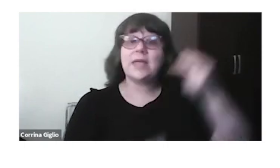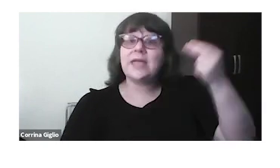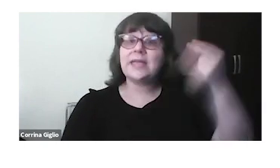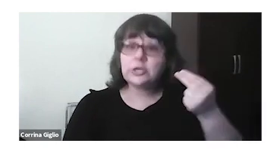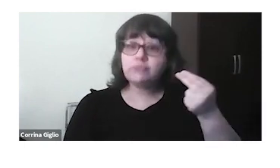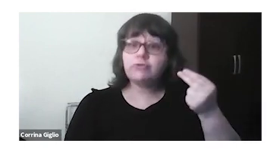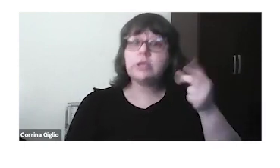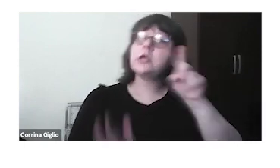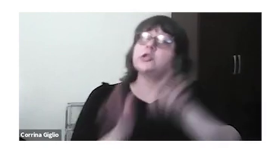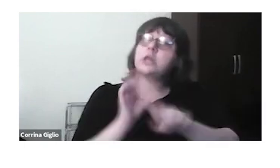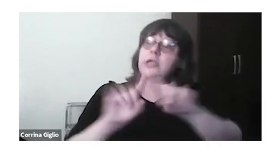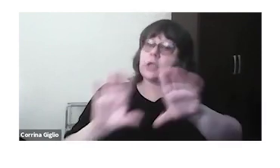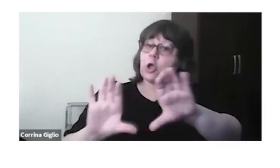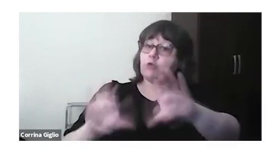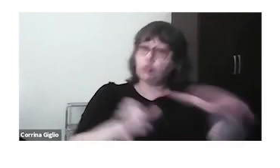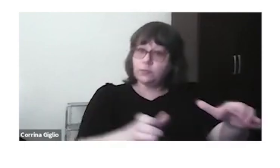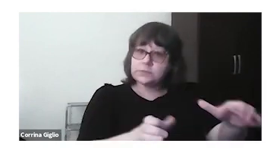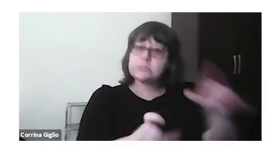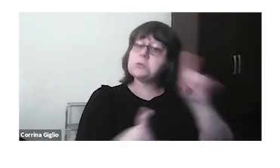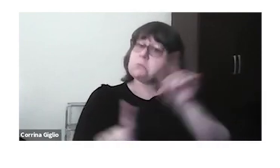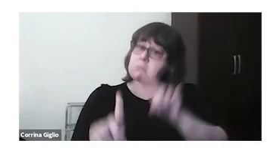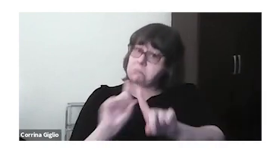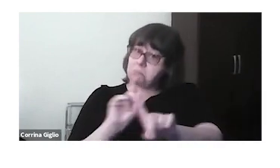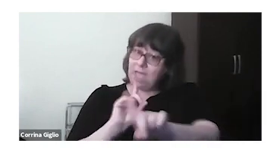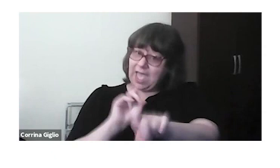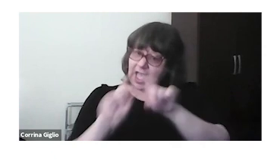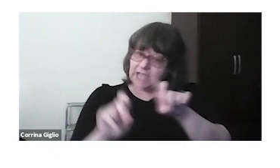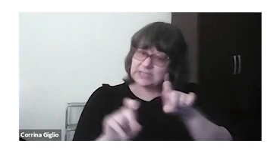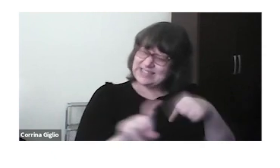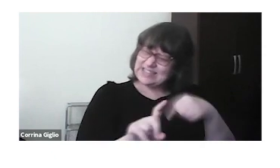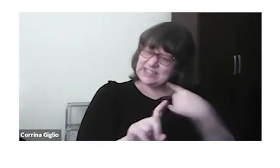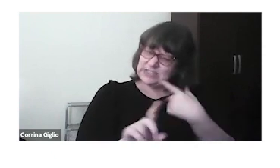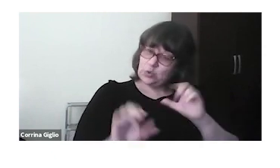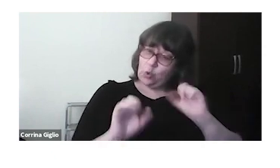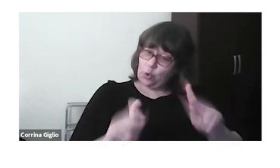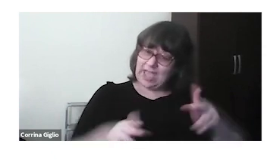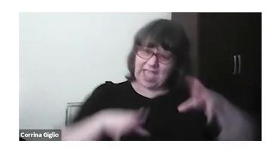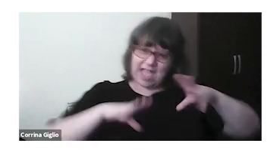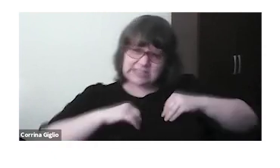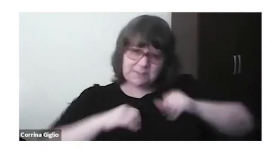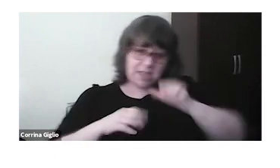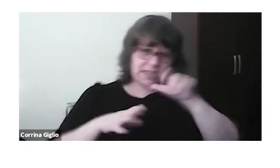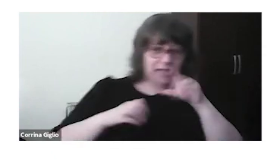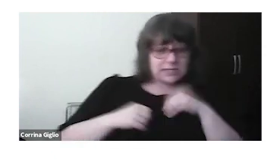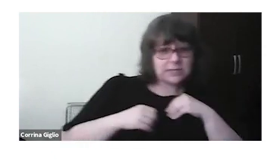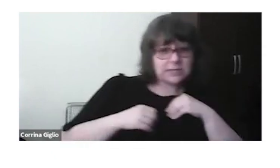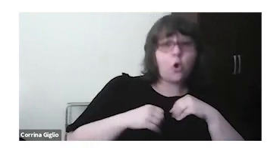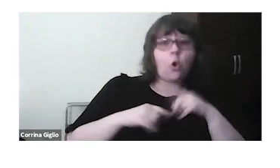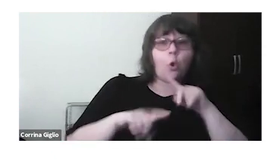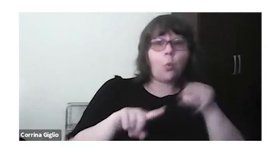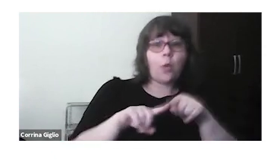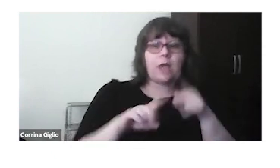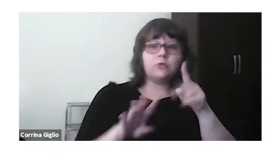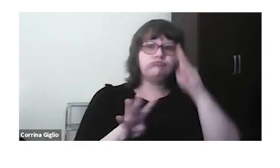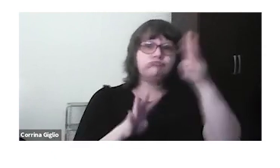make sure that what you're doing is actually offensive. And then also thinking about, as you're designing for the people, for